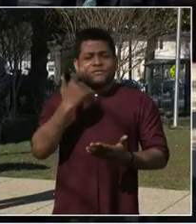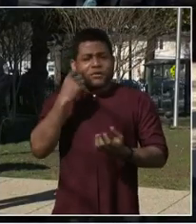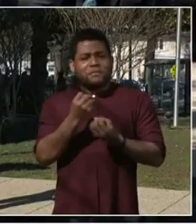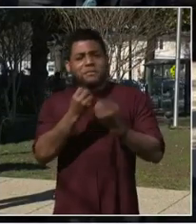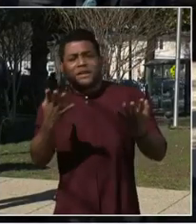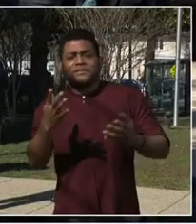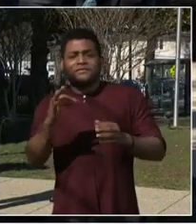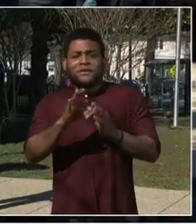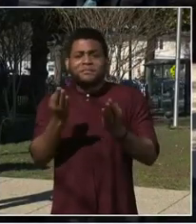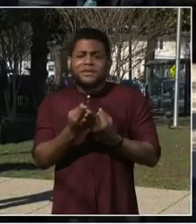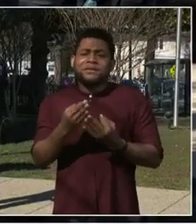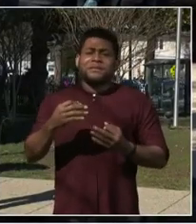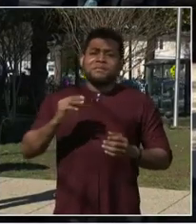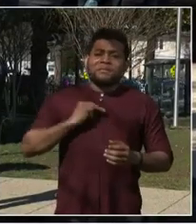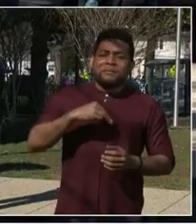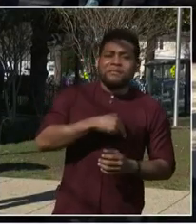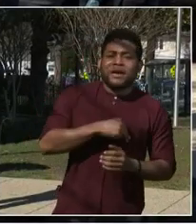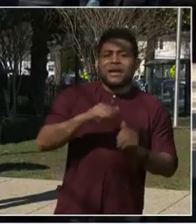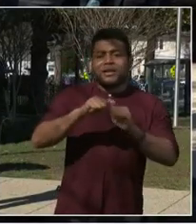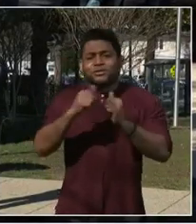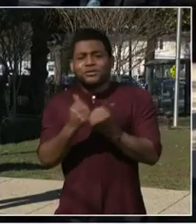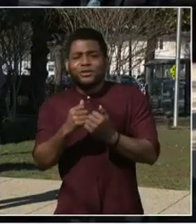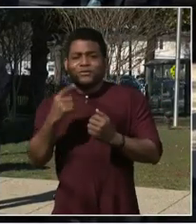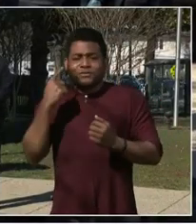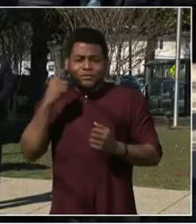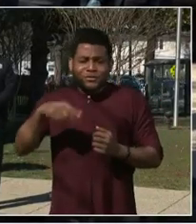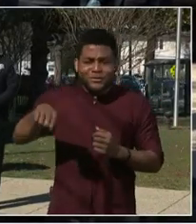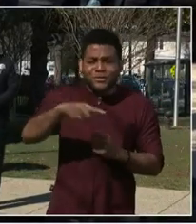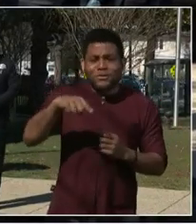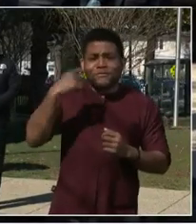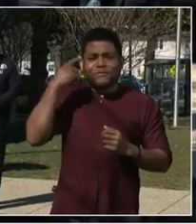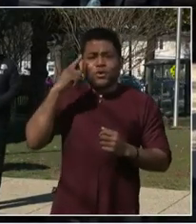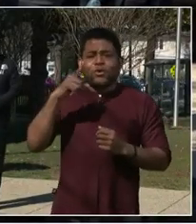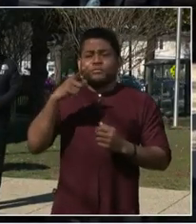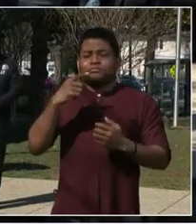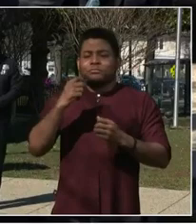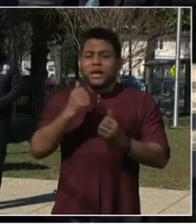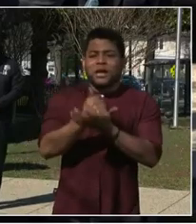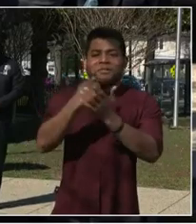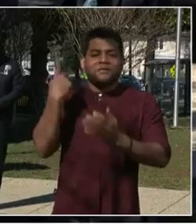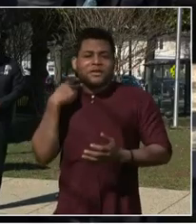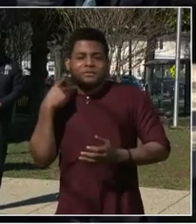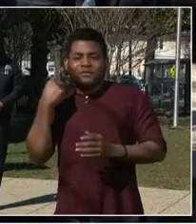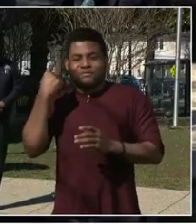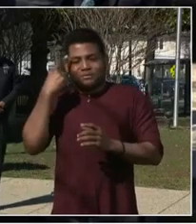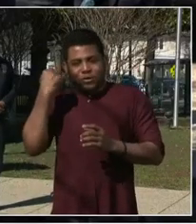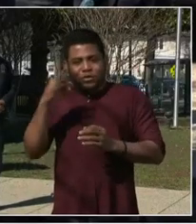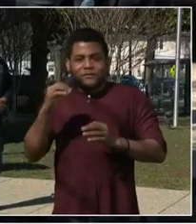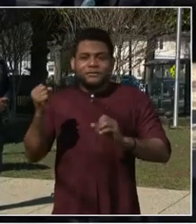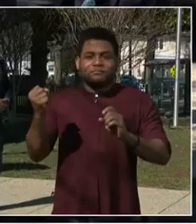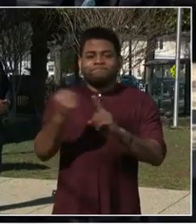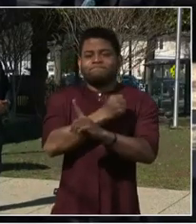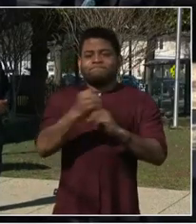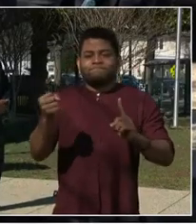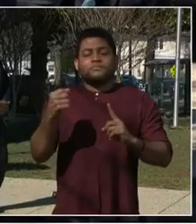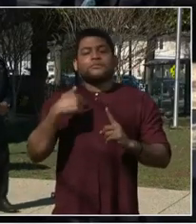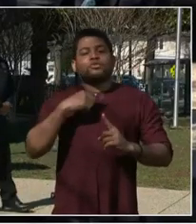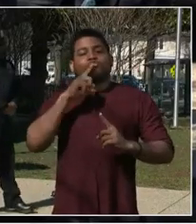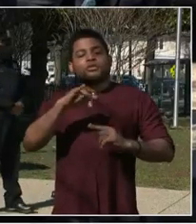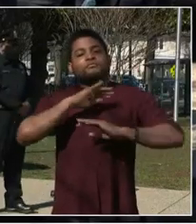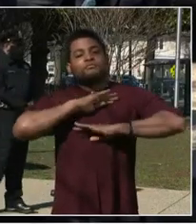this act of senseless violence. I'm relieved to tell you that we have arrested the suspect in these